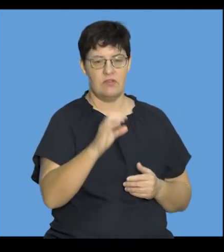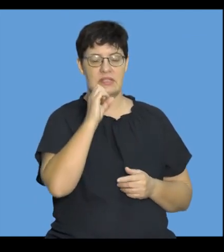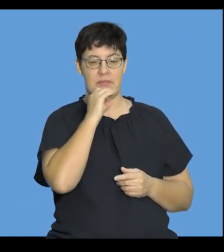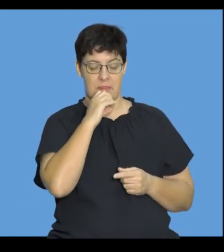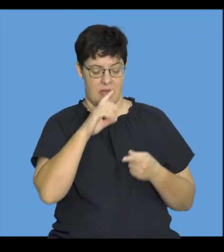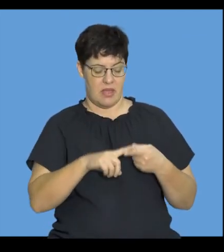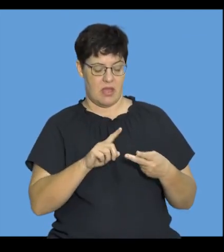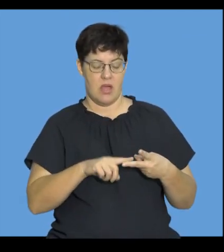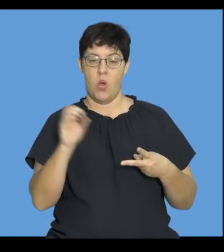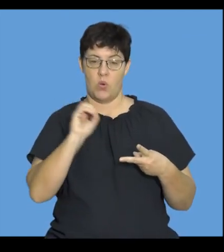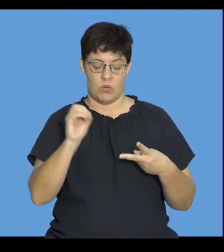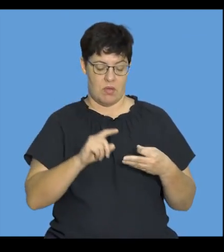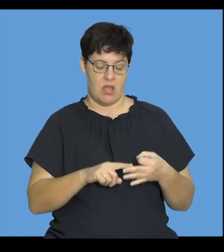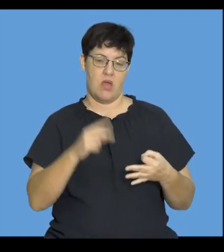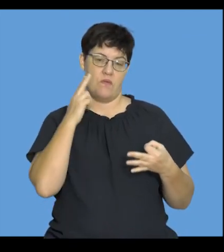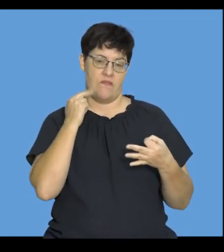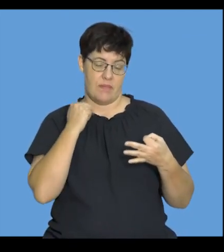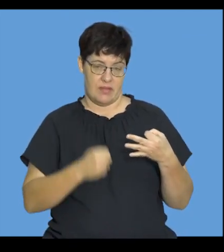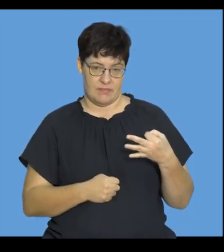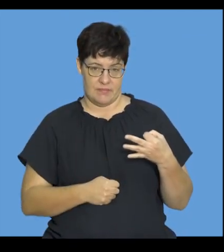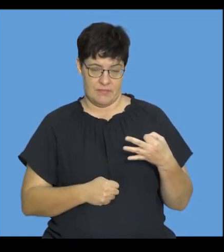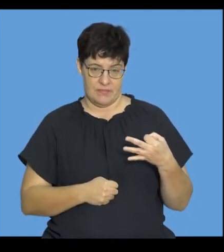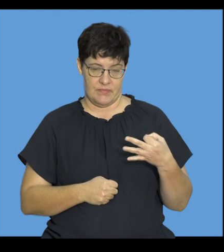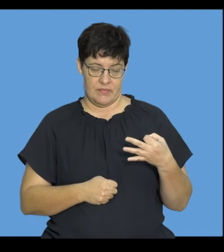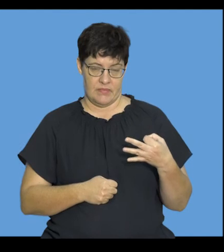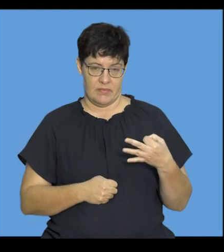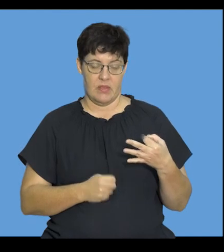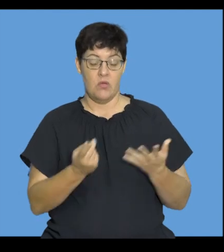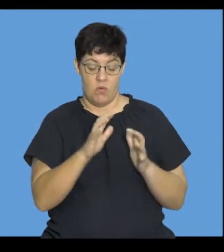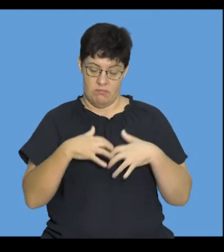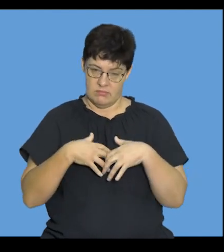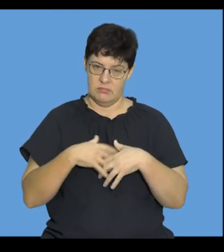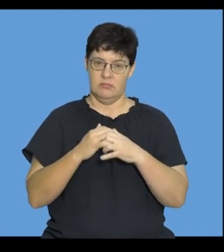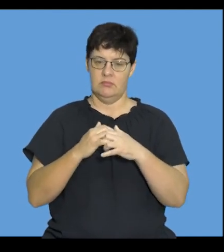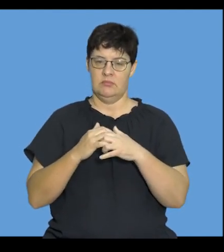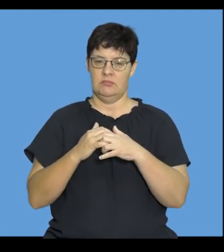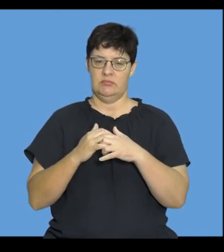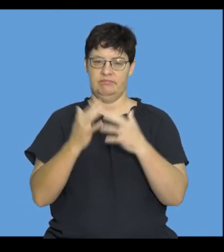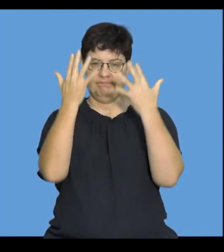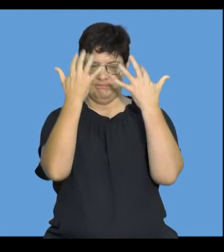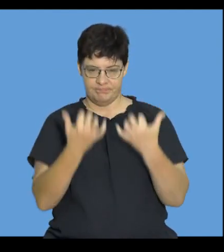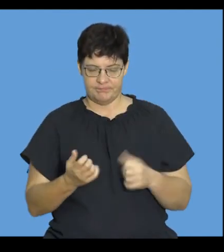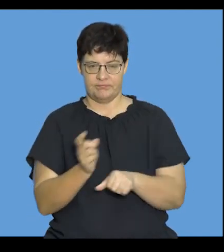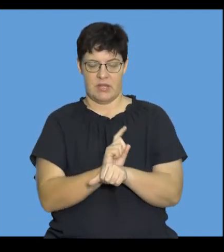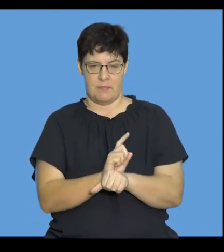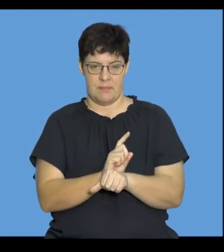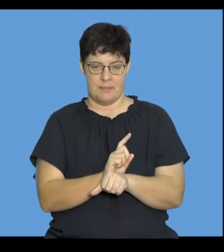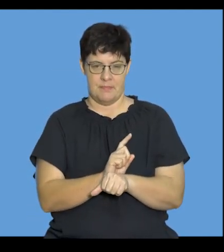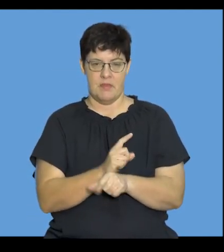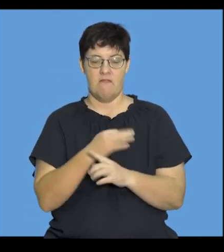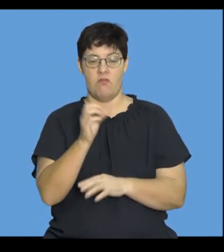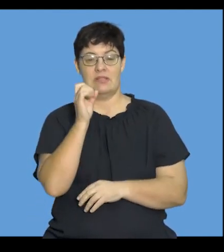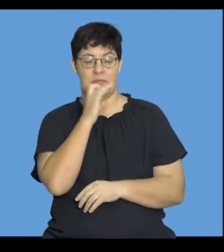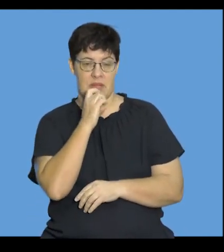September, October, and November. So you're drawing up a budgeted period for